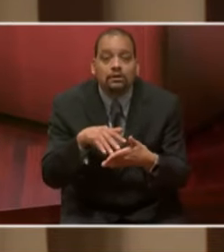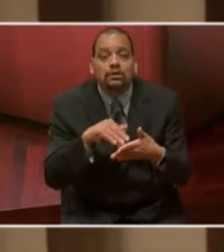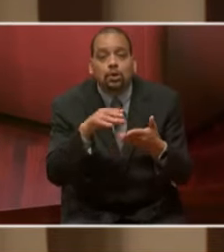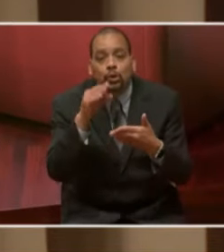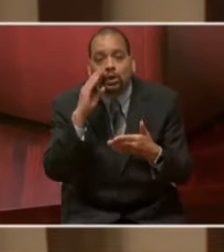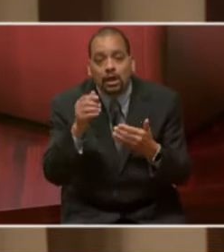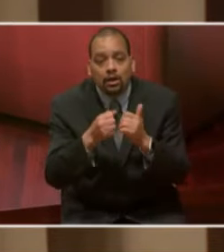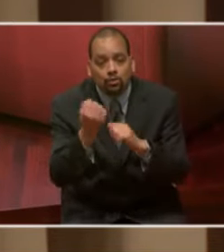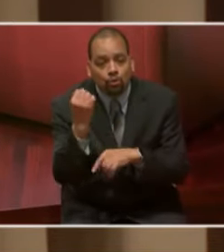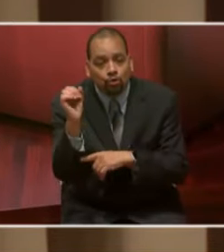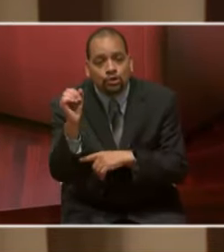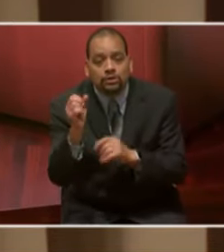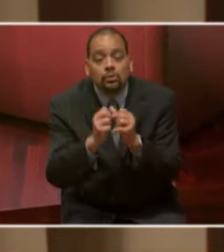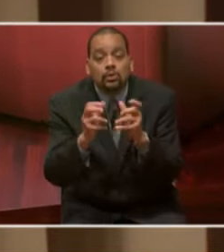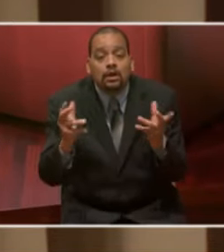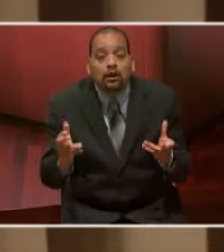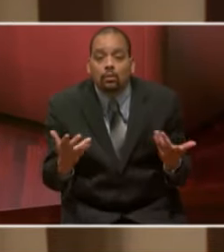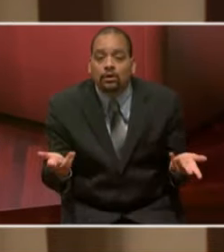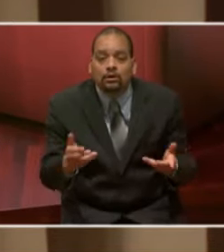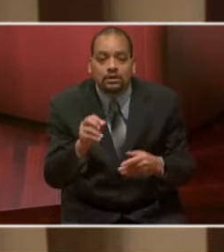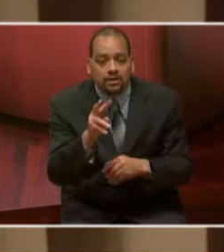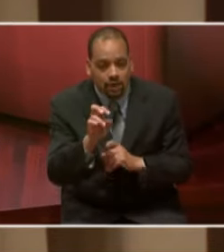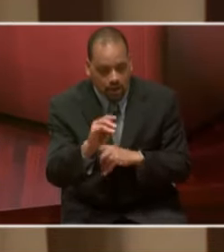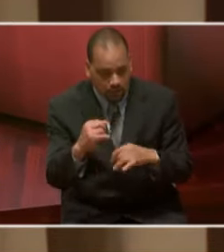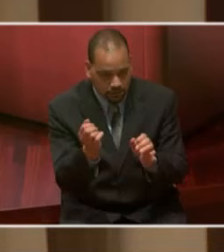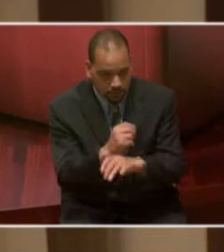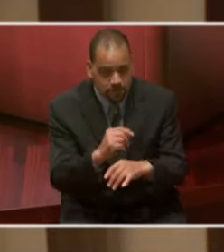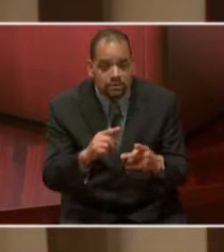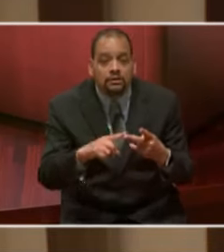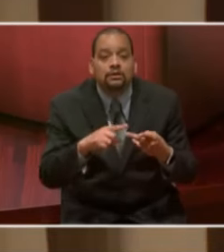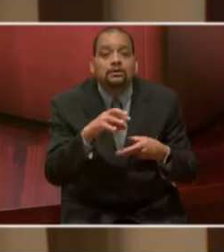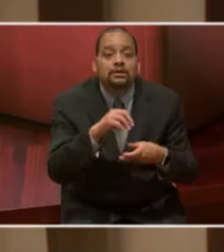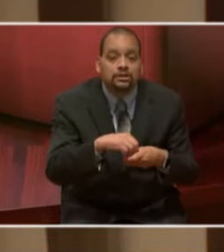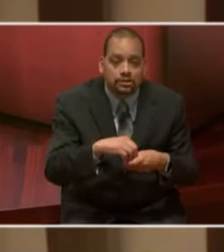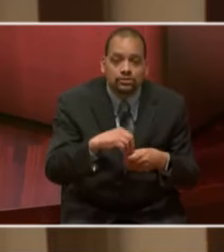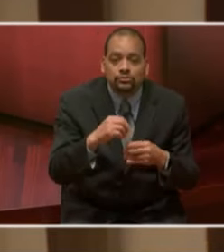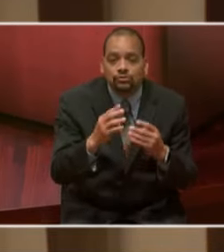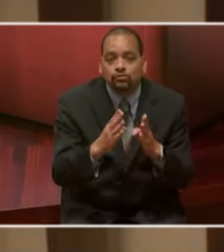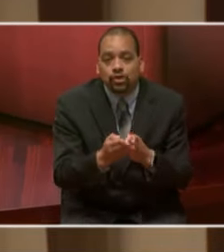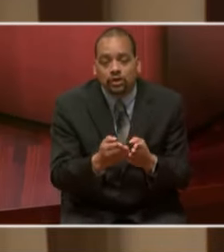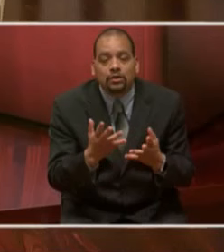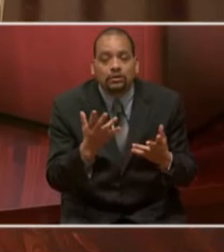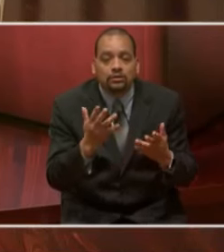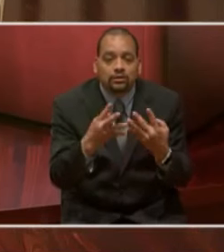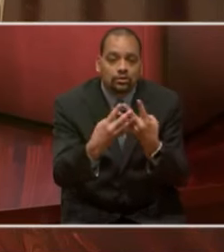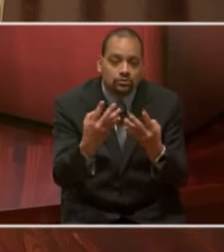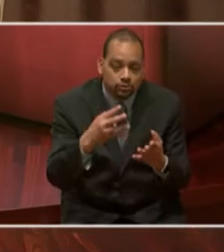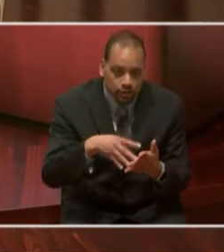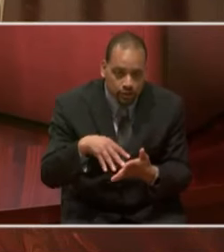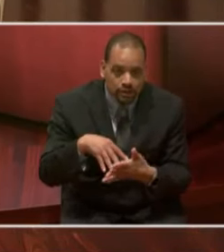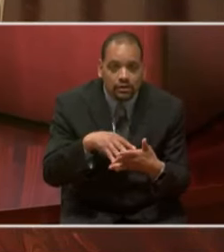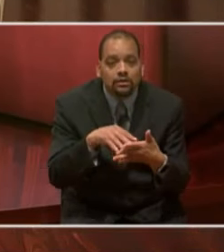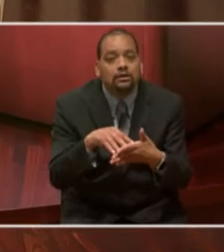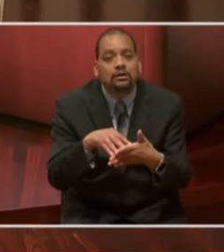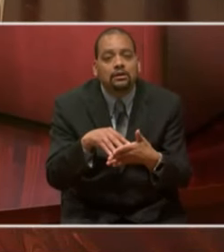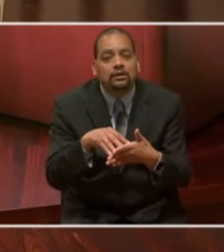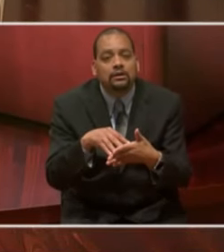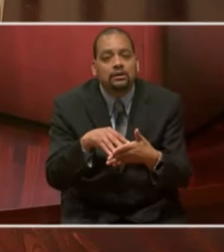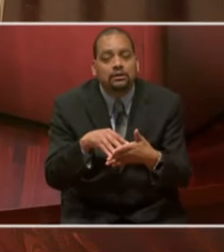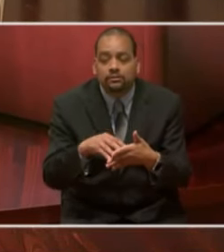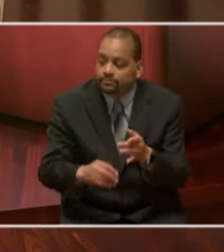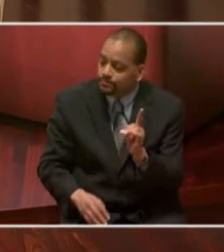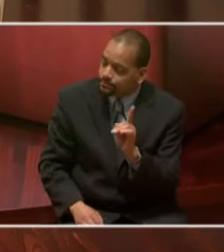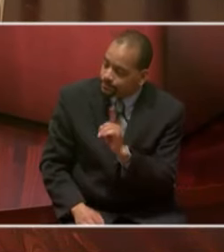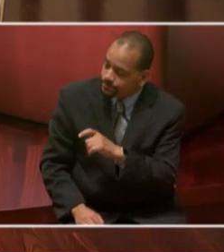morning, May 4th, a group of us boarded a Trailway bus, and others boarded a Greyhound bus.